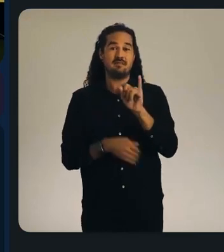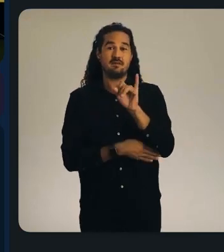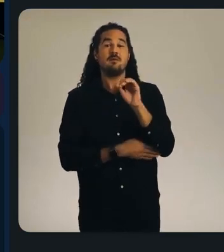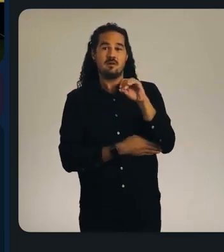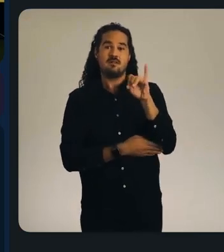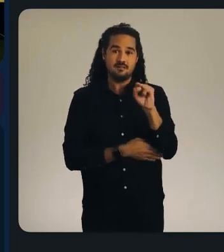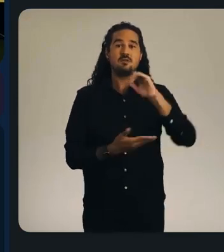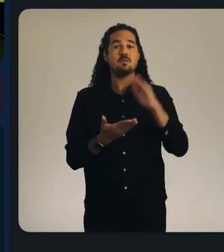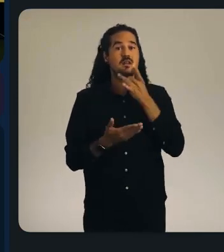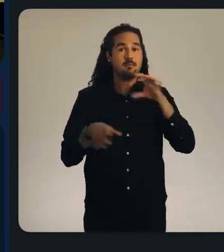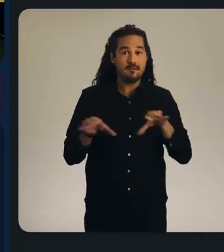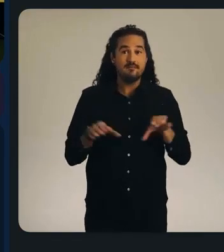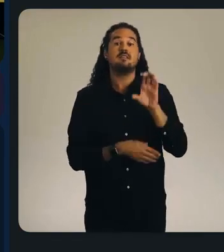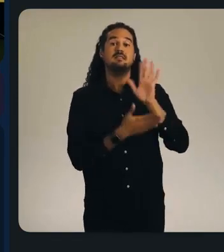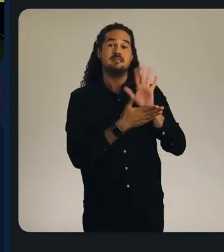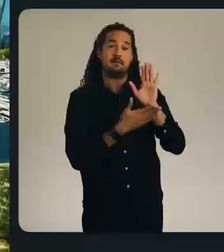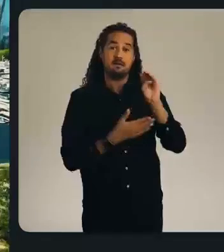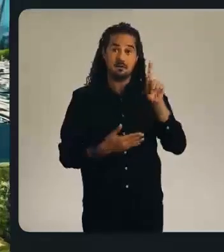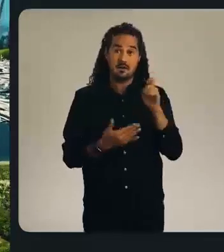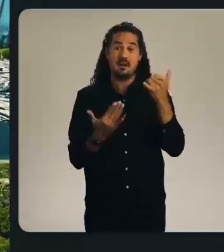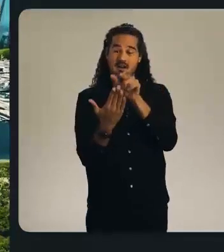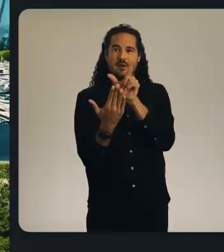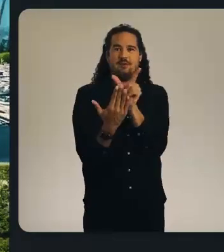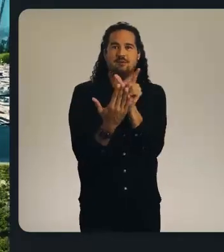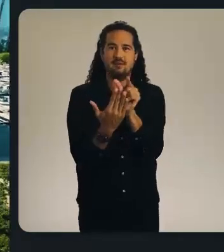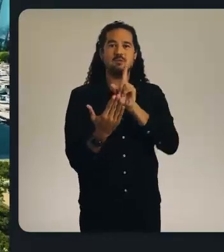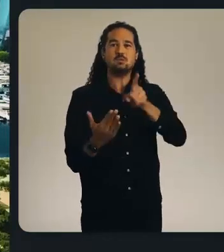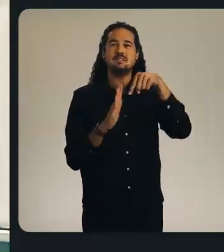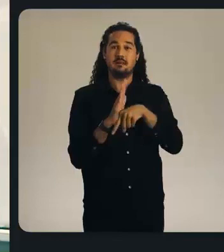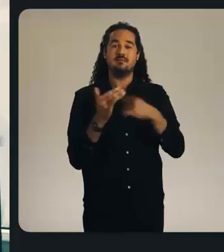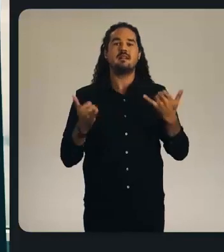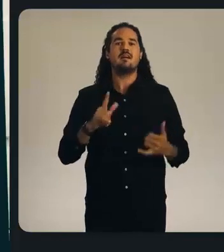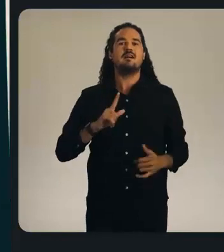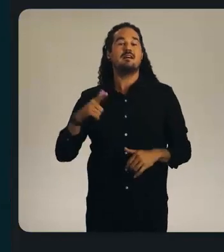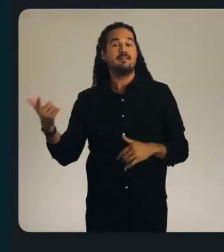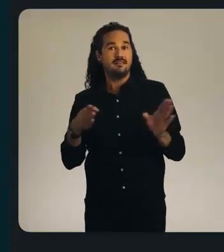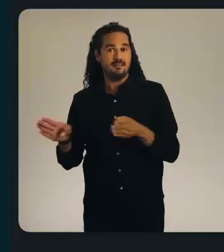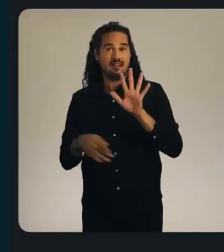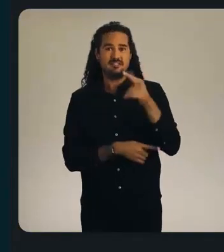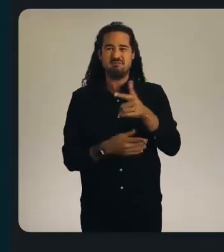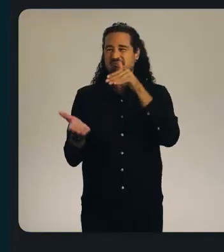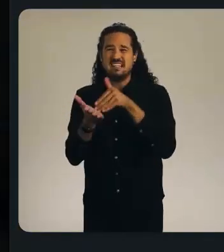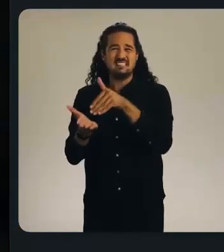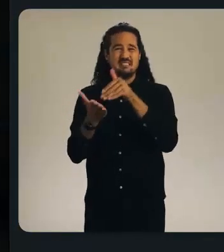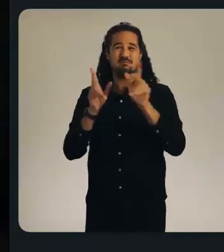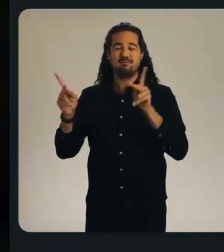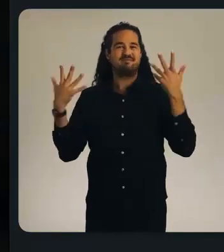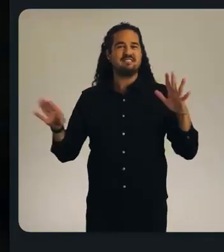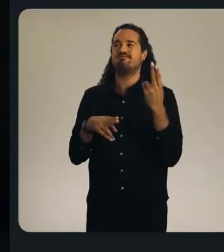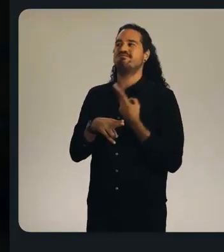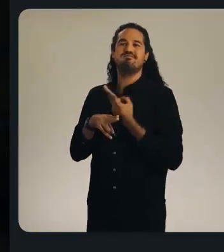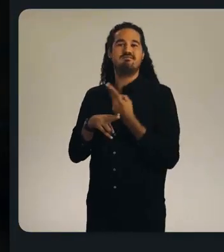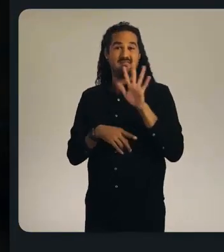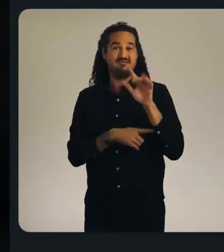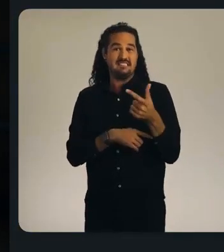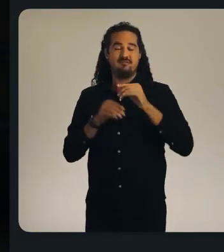and cinematic mode, also on the front TrueDepth camera. Next, let's turn to 5G. Millions and millions of iPhone users are already experiencing